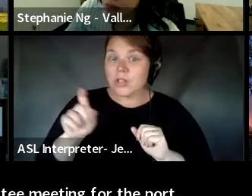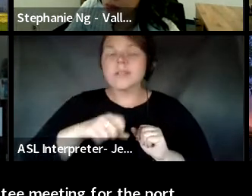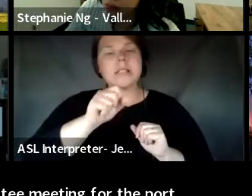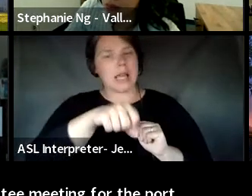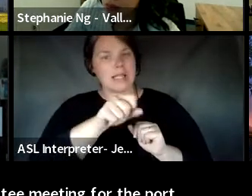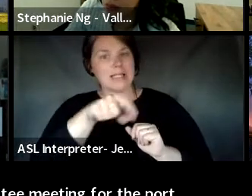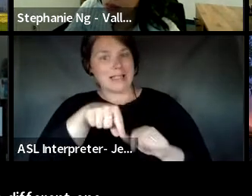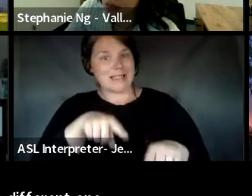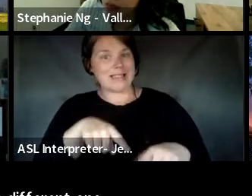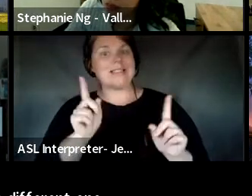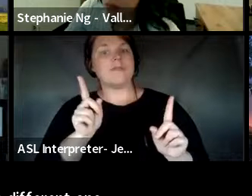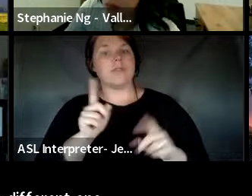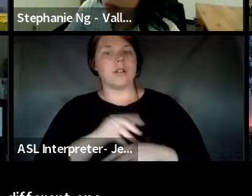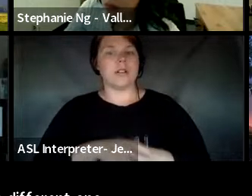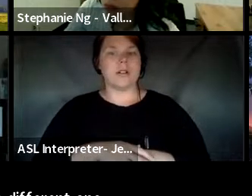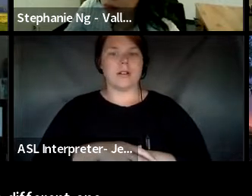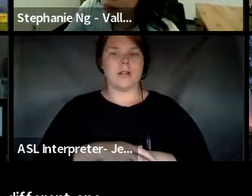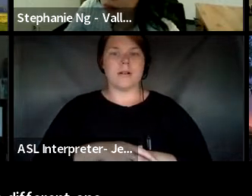this is a different one.